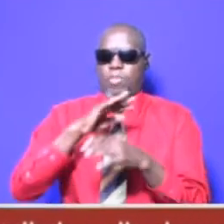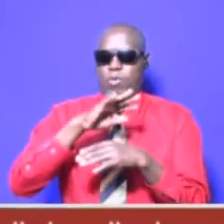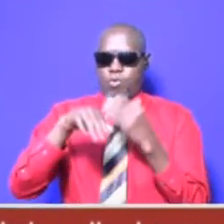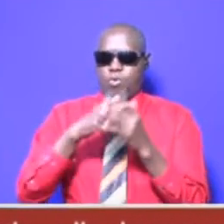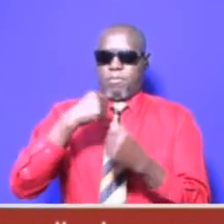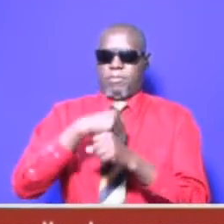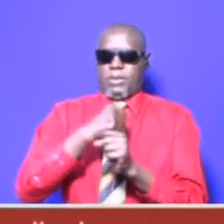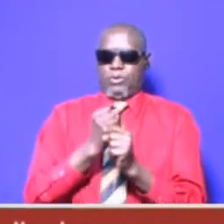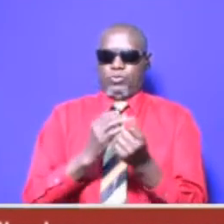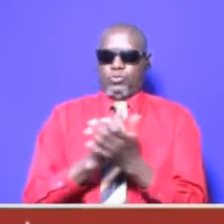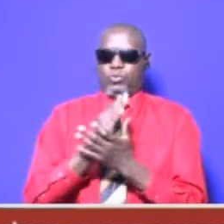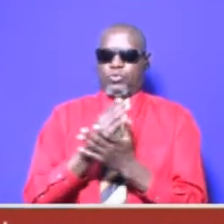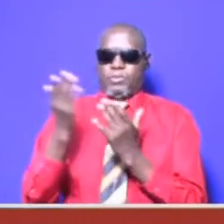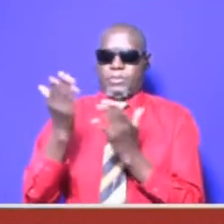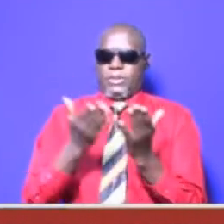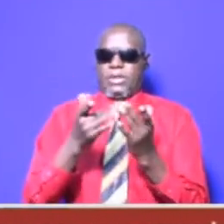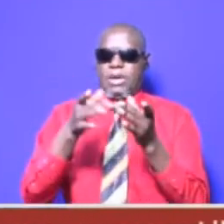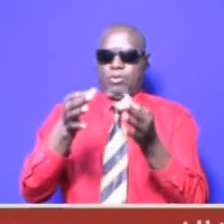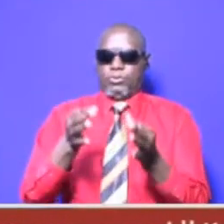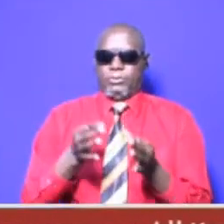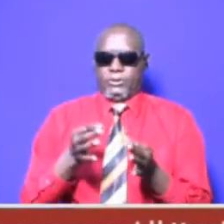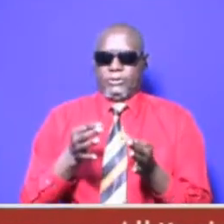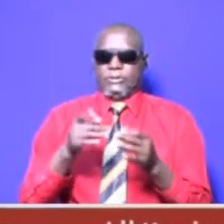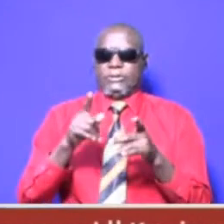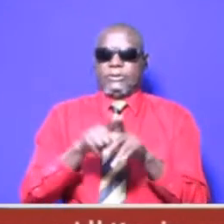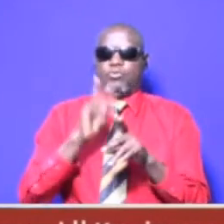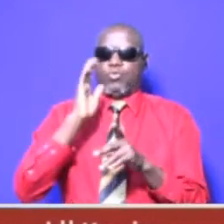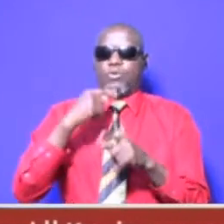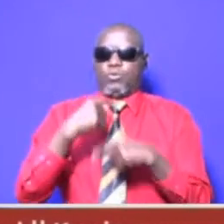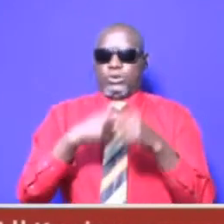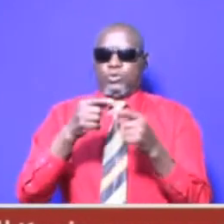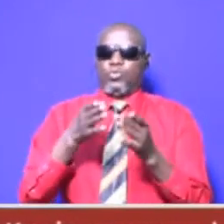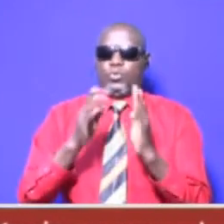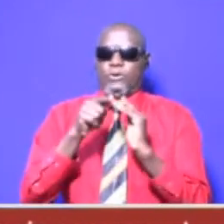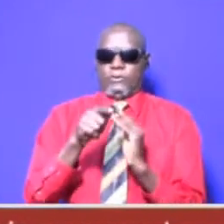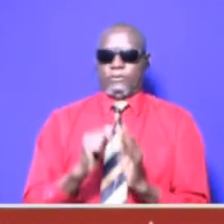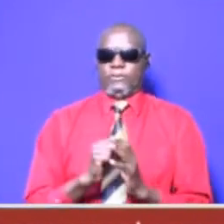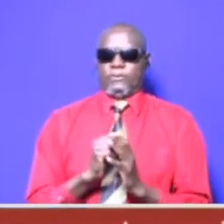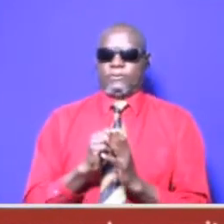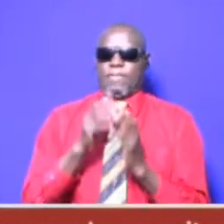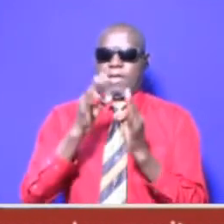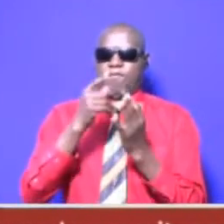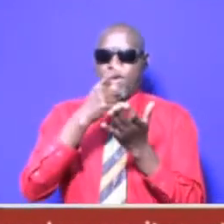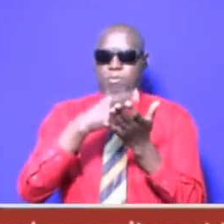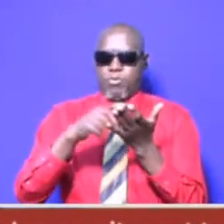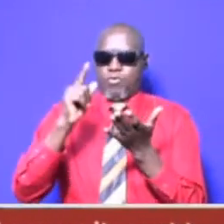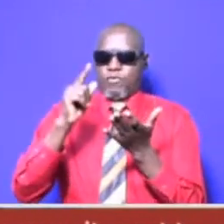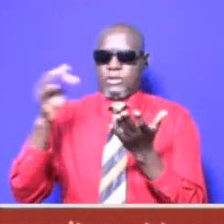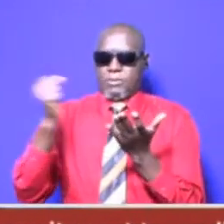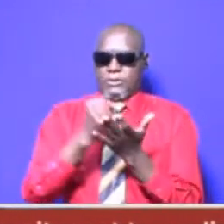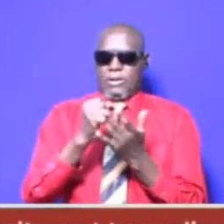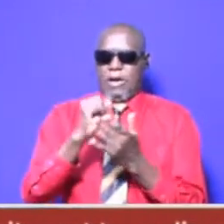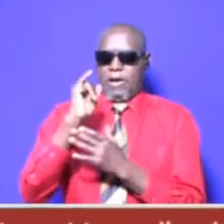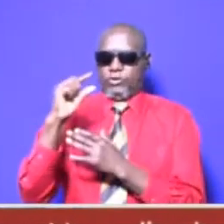ensure that we bring in accountability. And we are going to continue in that direction. If approved and appointed the DIG, the